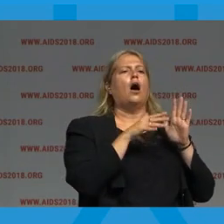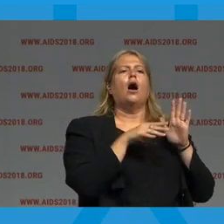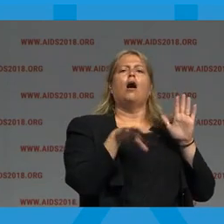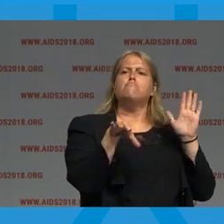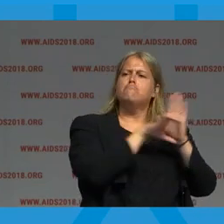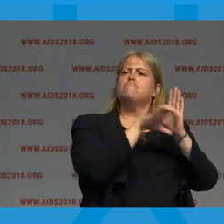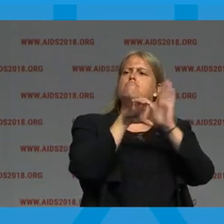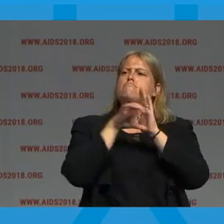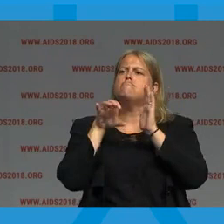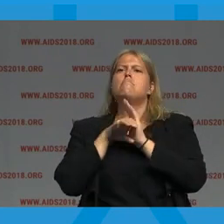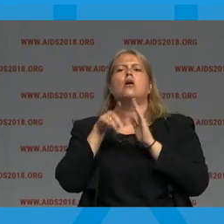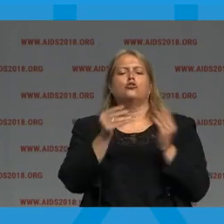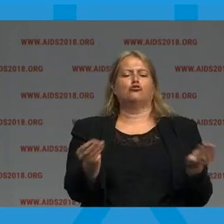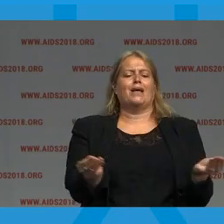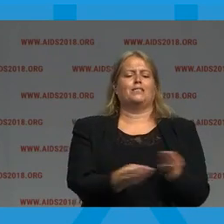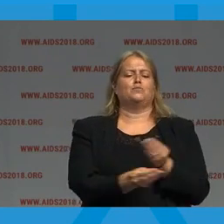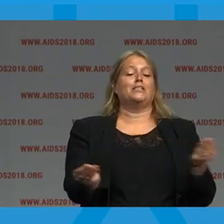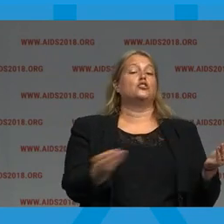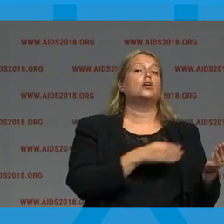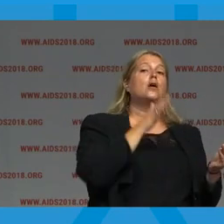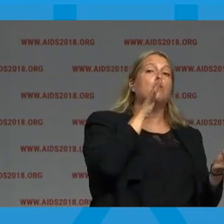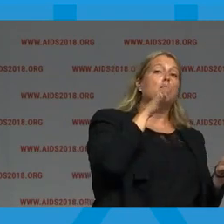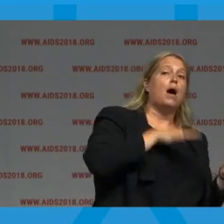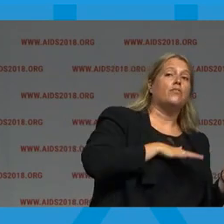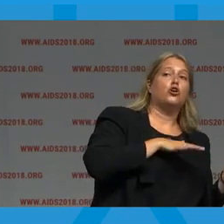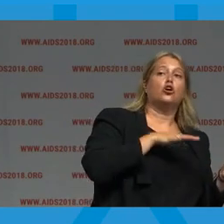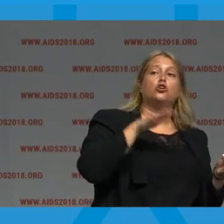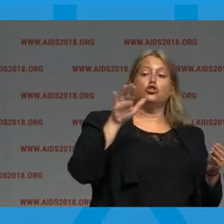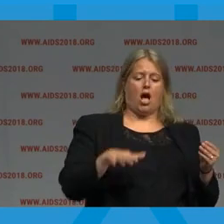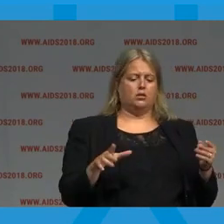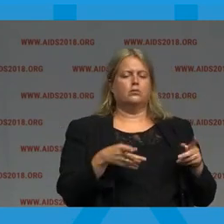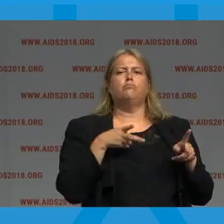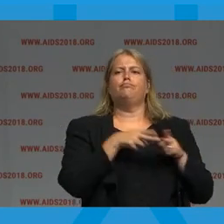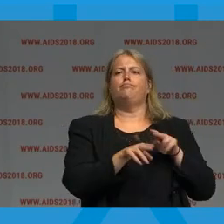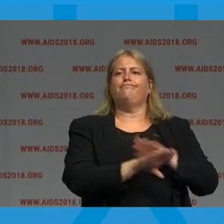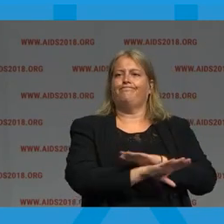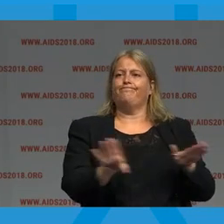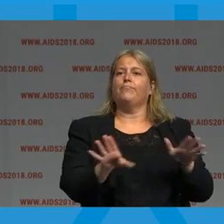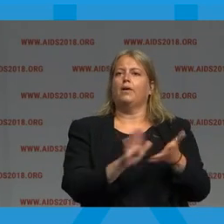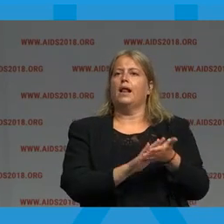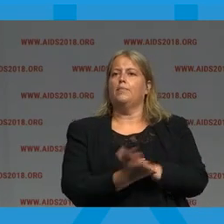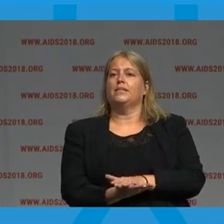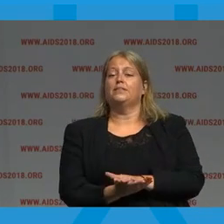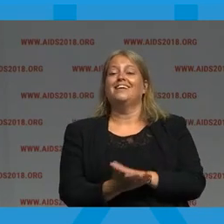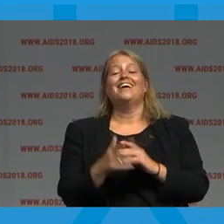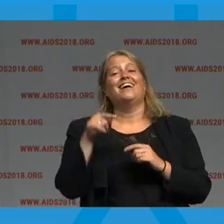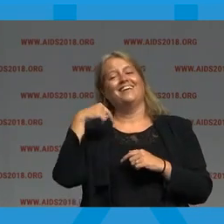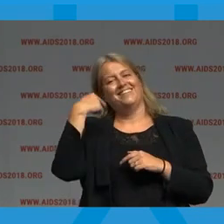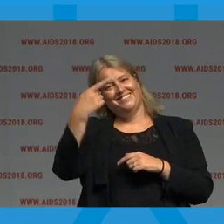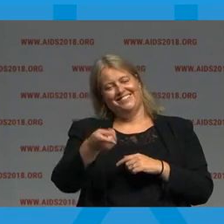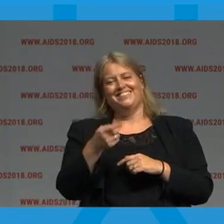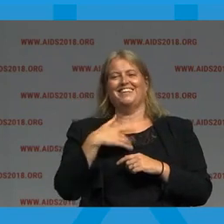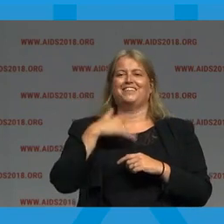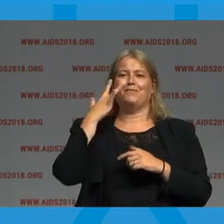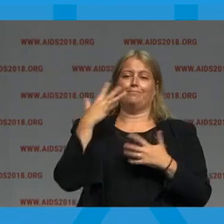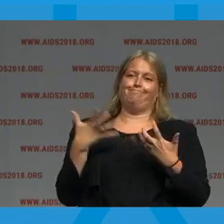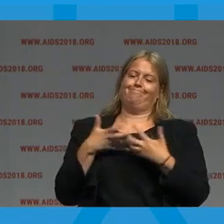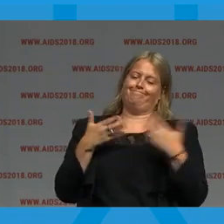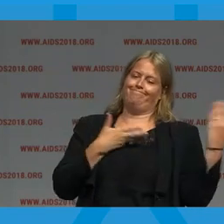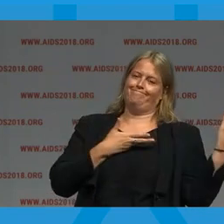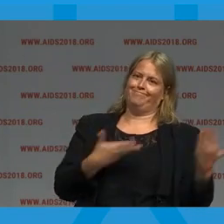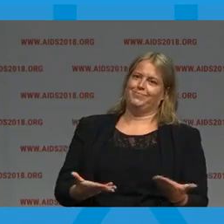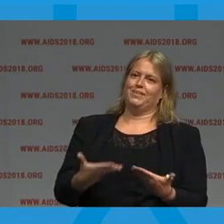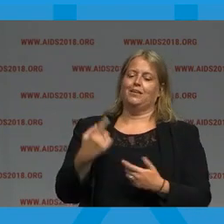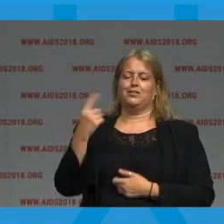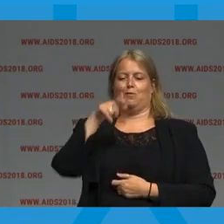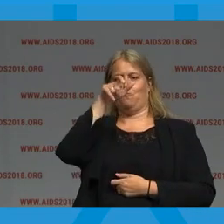eliminating the transmission from mother to child. It is therefore fitting that I introduce to you someone who is